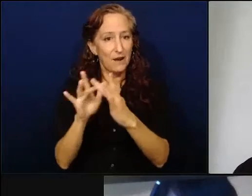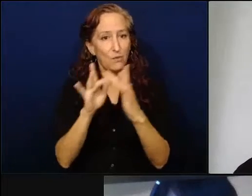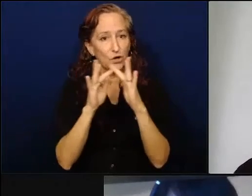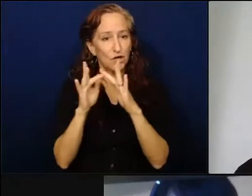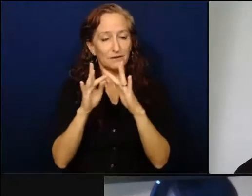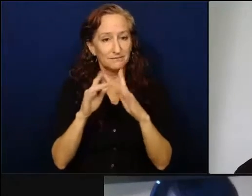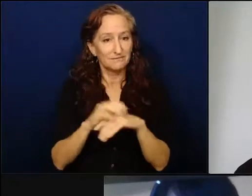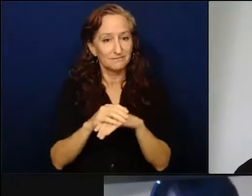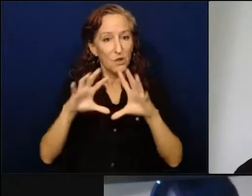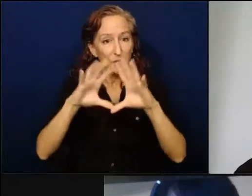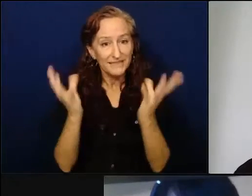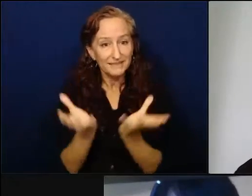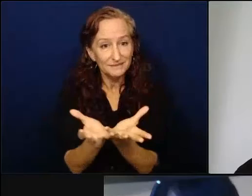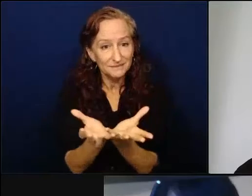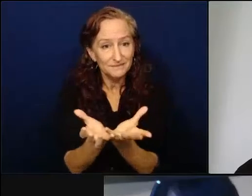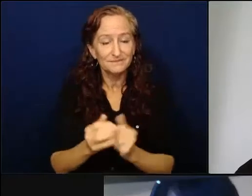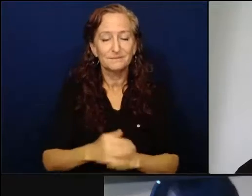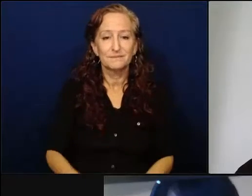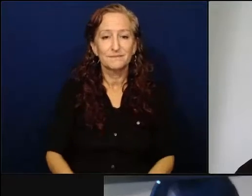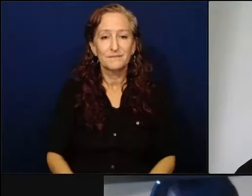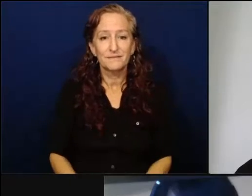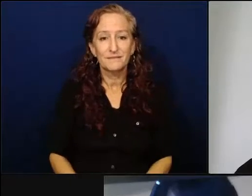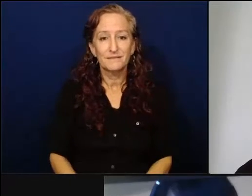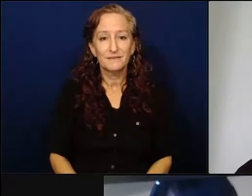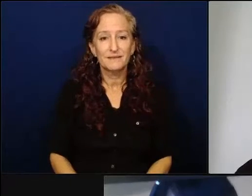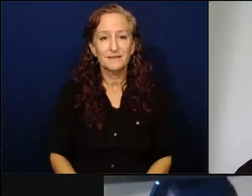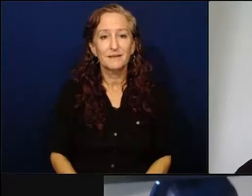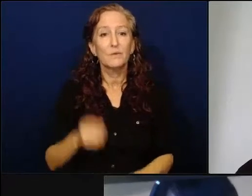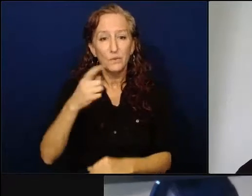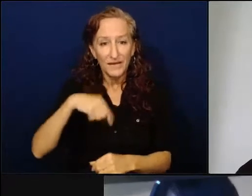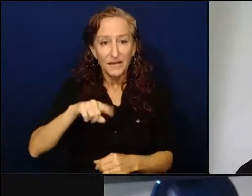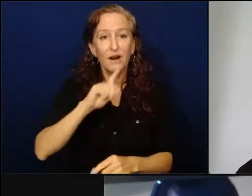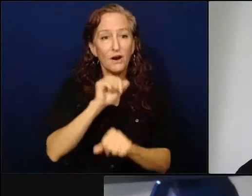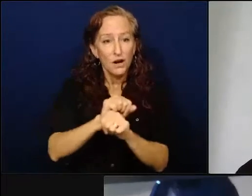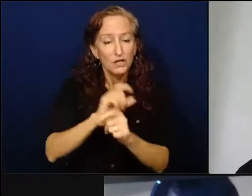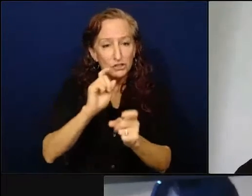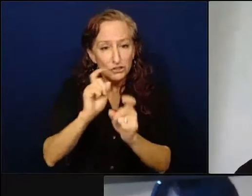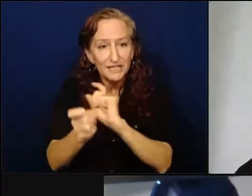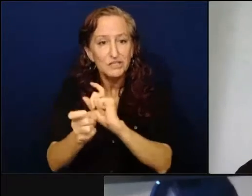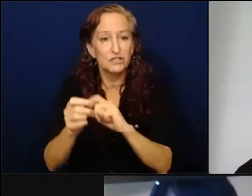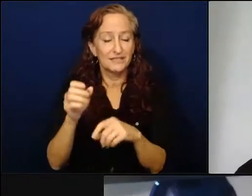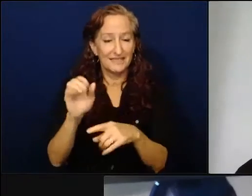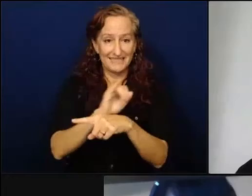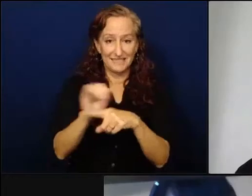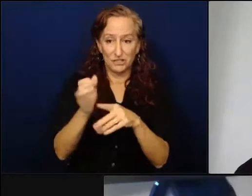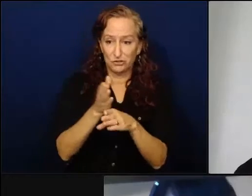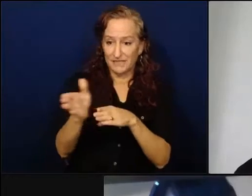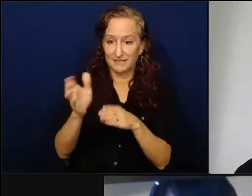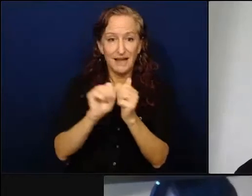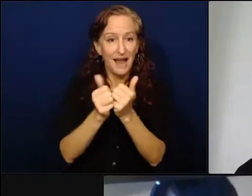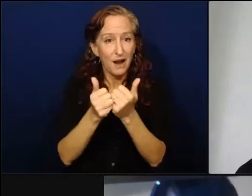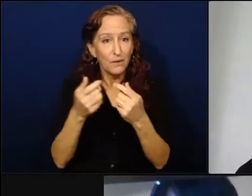anywhere. So, we're fundamentally changing the industry and how it works. And so